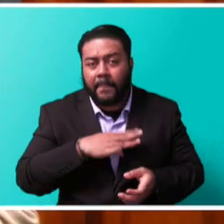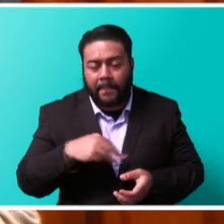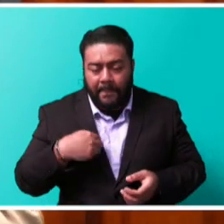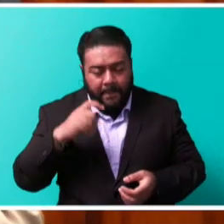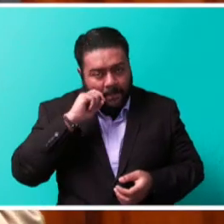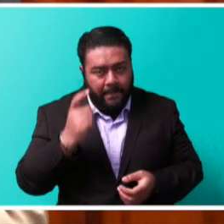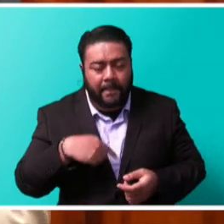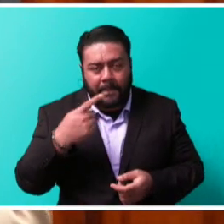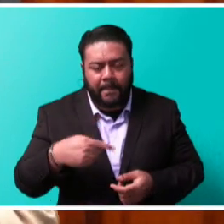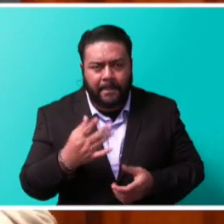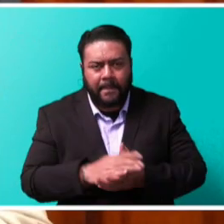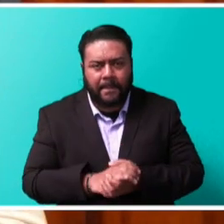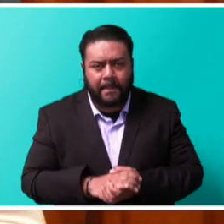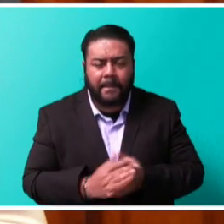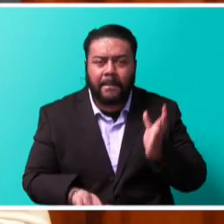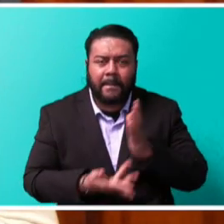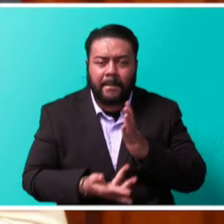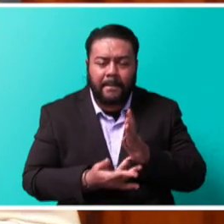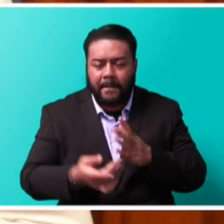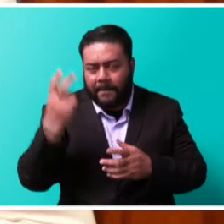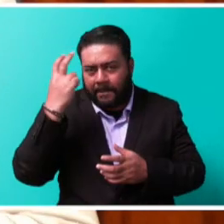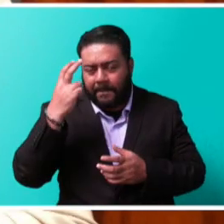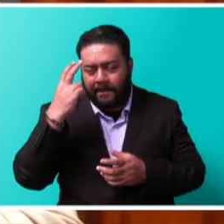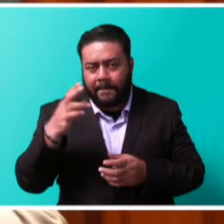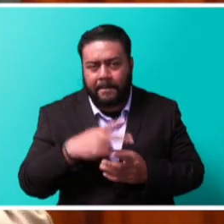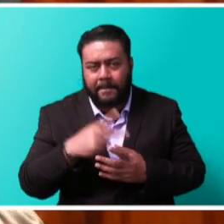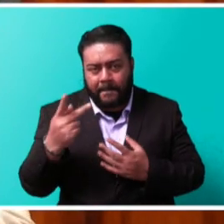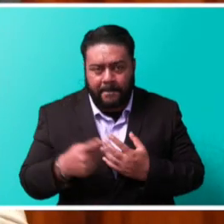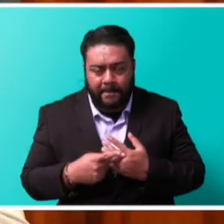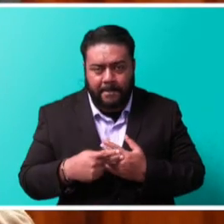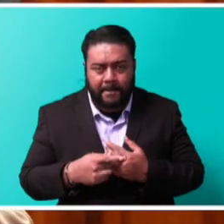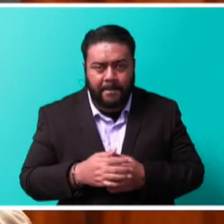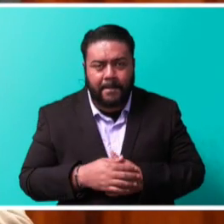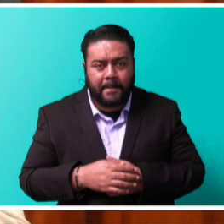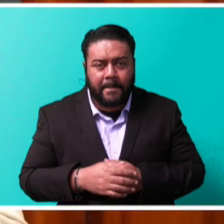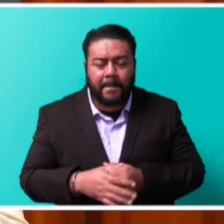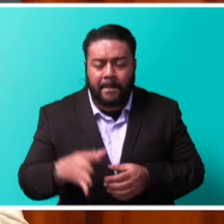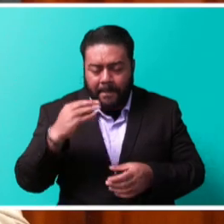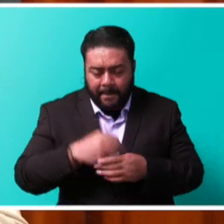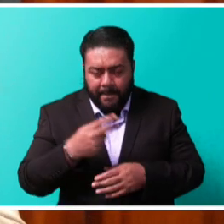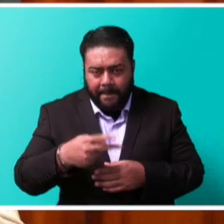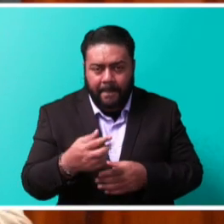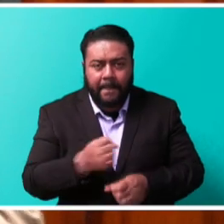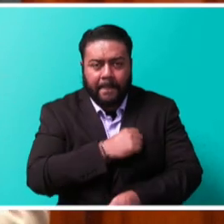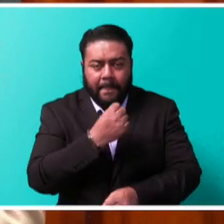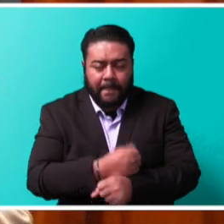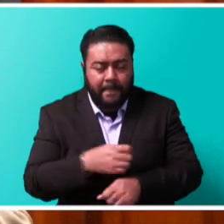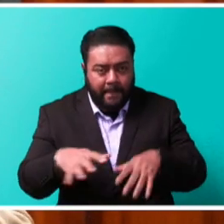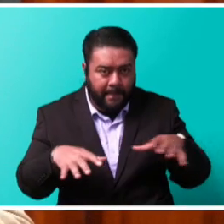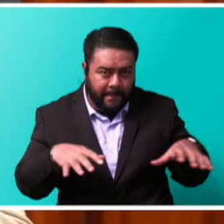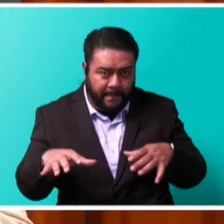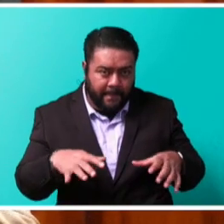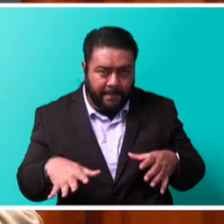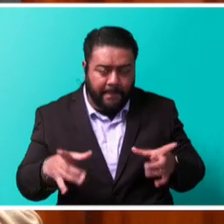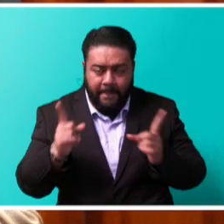continue to undertake technical training programs, stakeholder consultations, institutional strengthening activities,